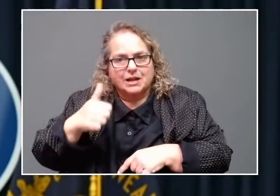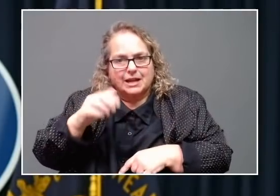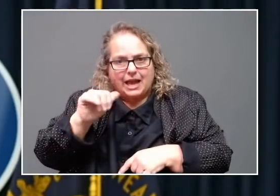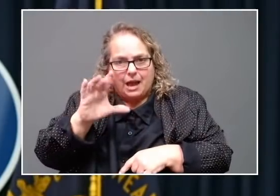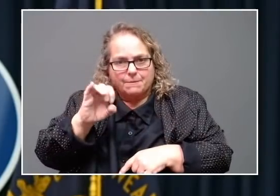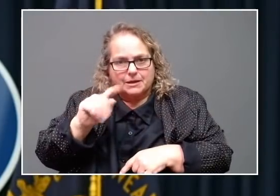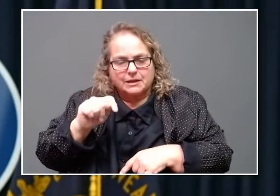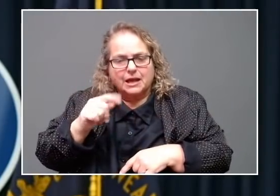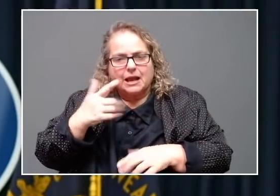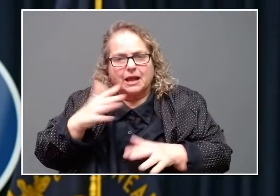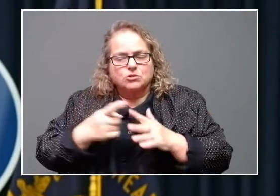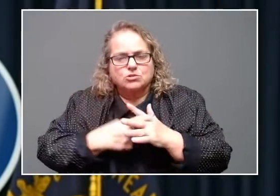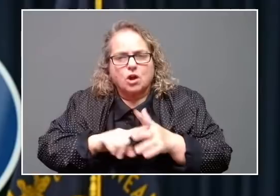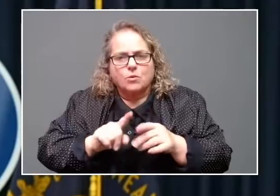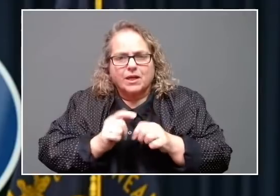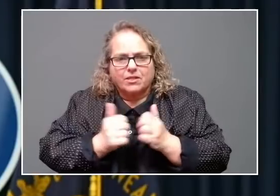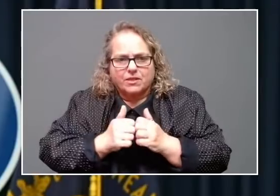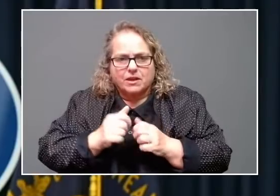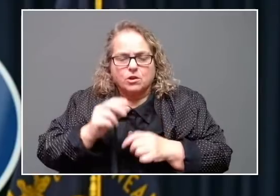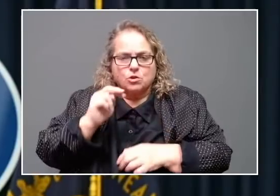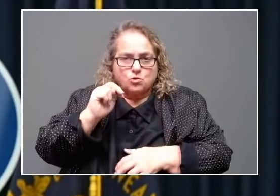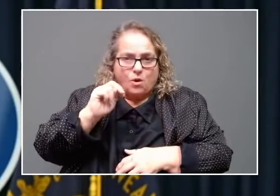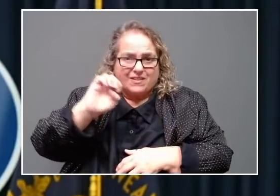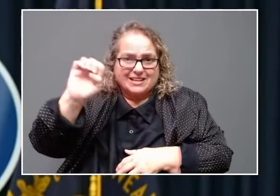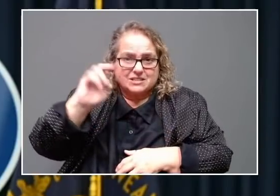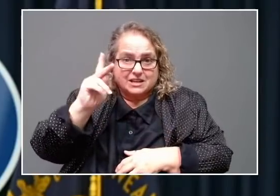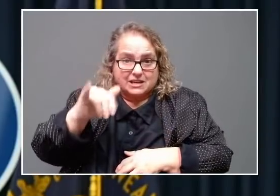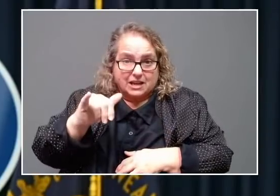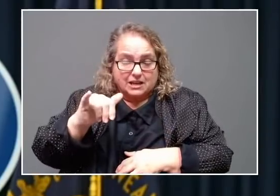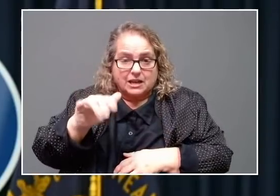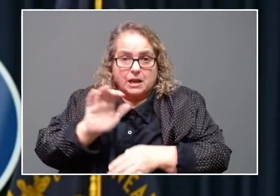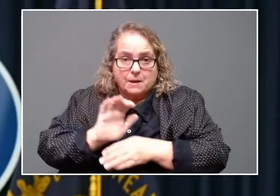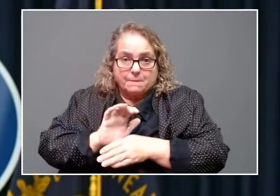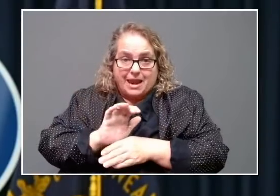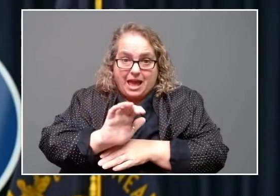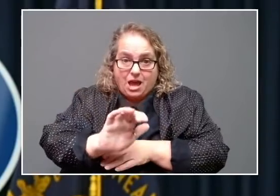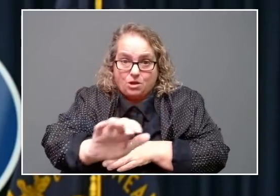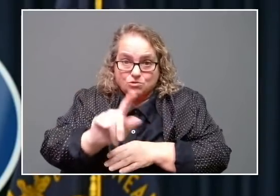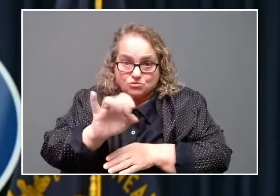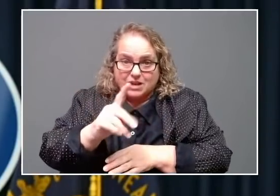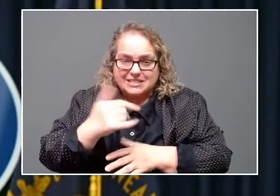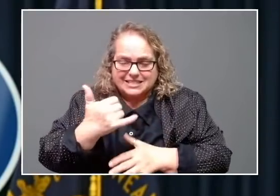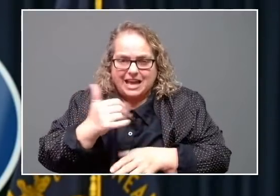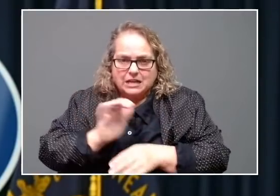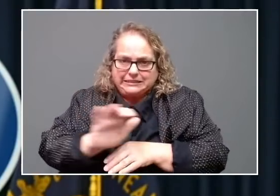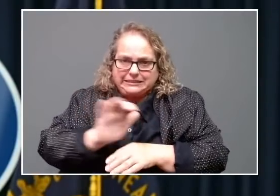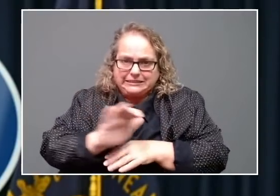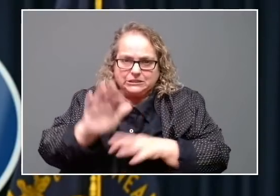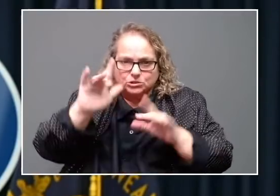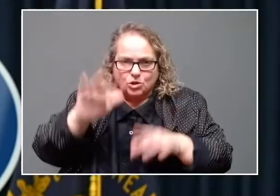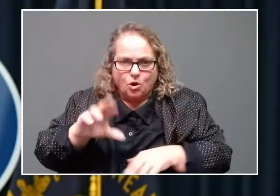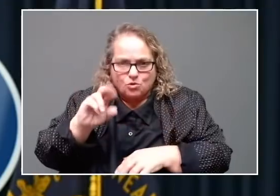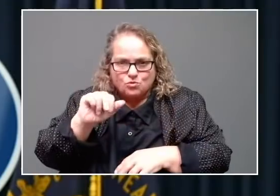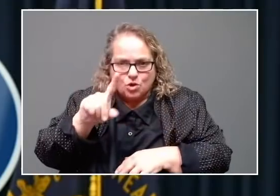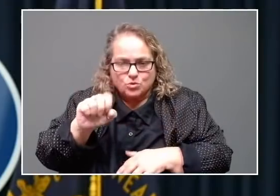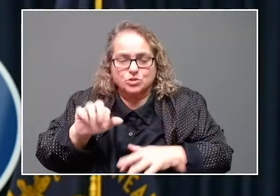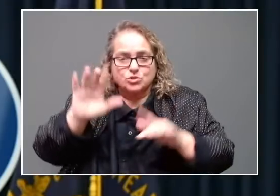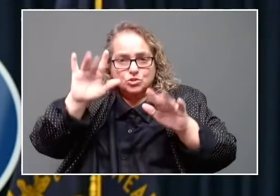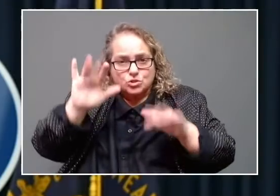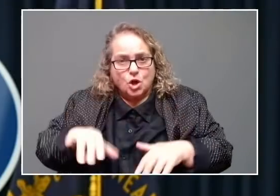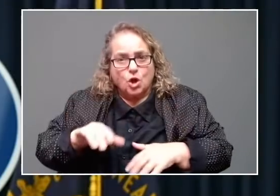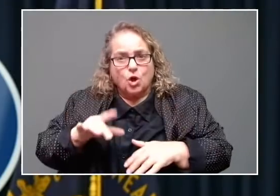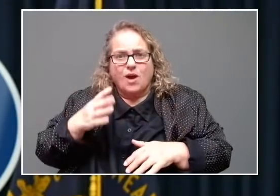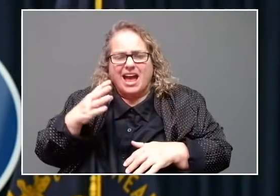seen. In northeastern Kentucky, plow trucks are working snowy roads. Snowiest, slickest roads were along south